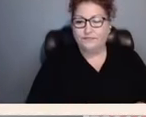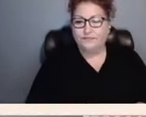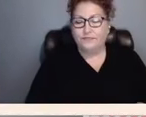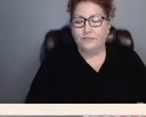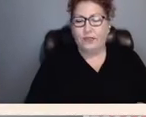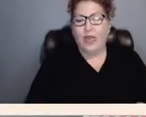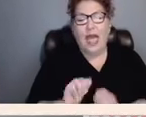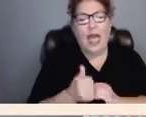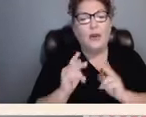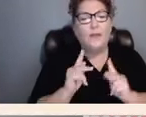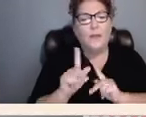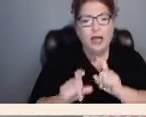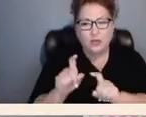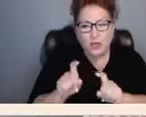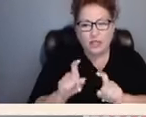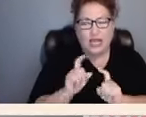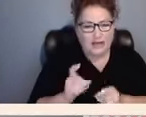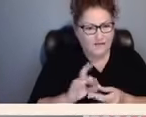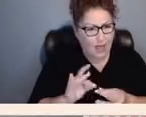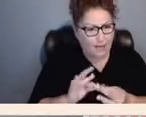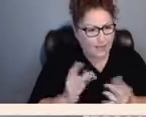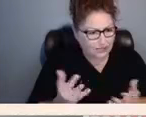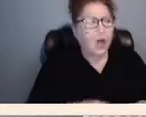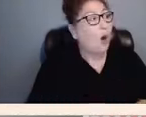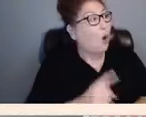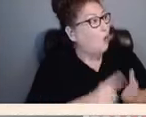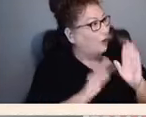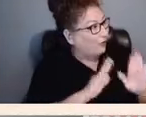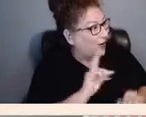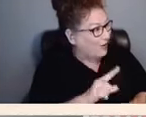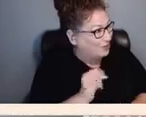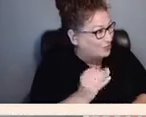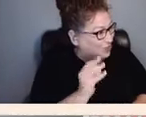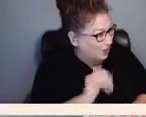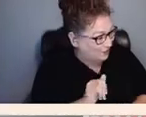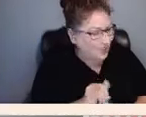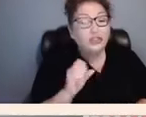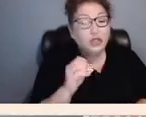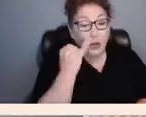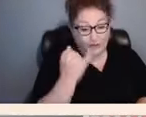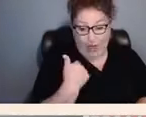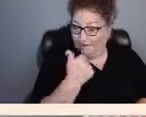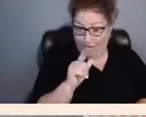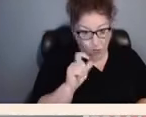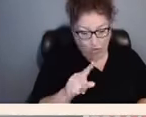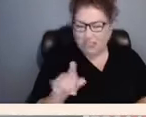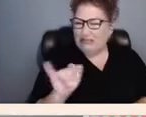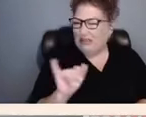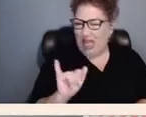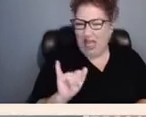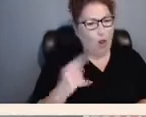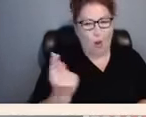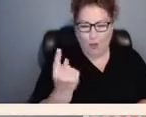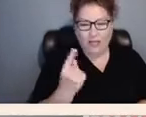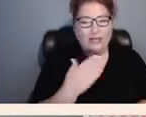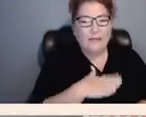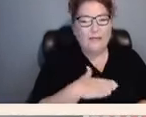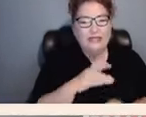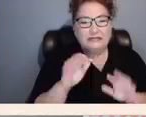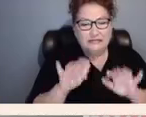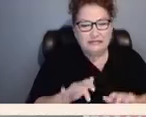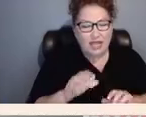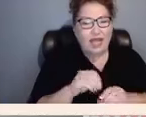questions and give comments on this? What a great question that is, Yes. Jeremy. So if you have any questions, as always, please write them in the comment section